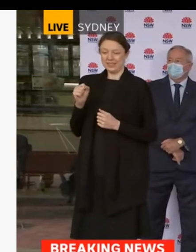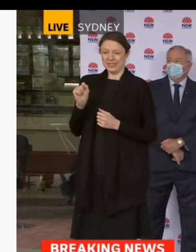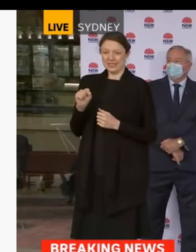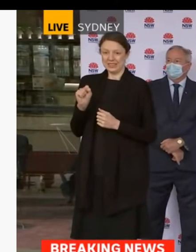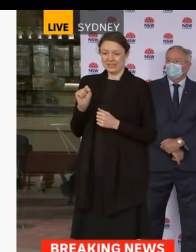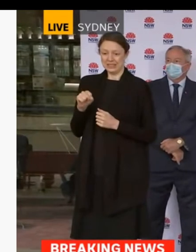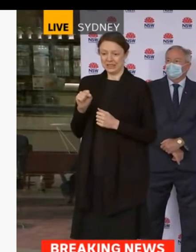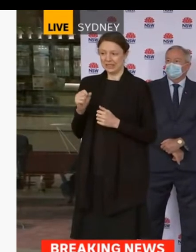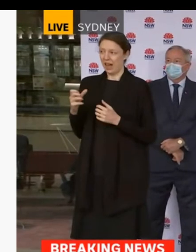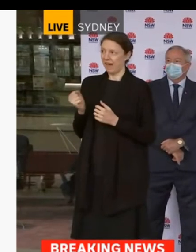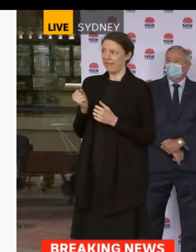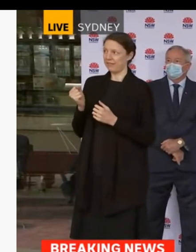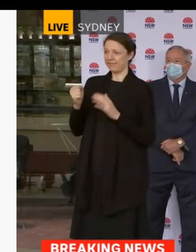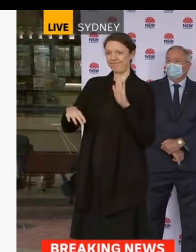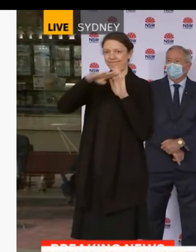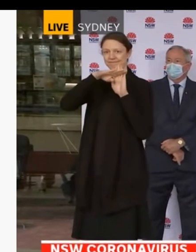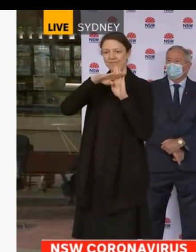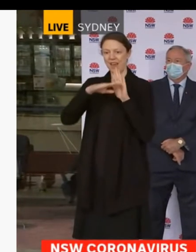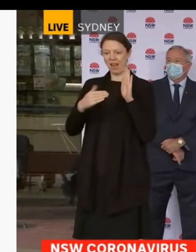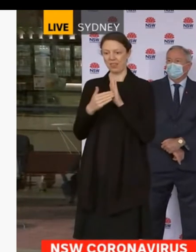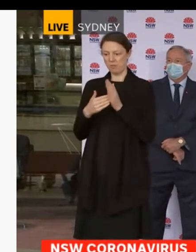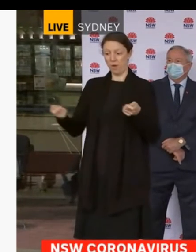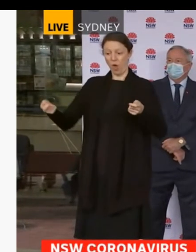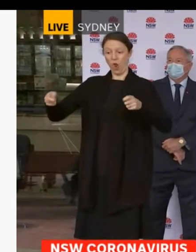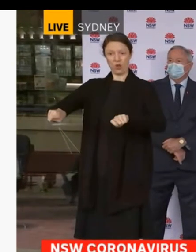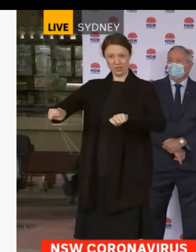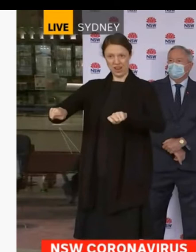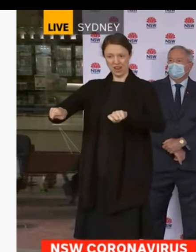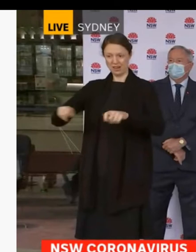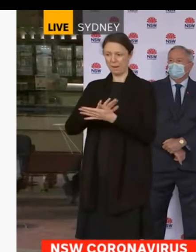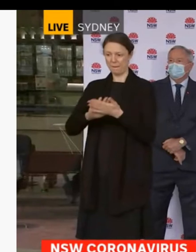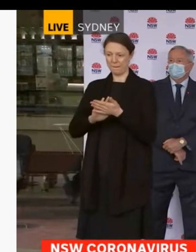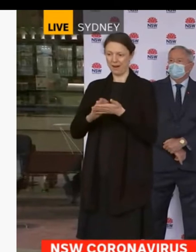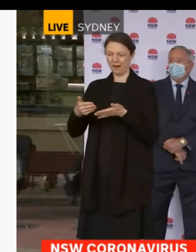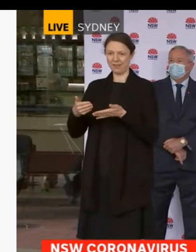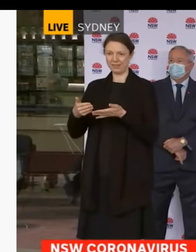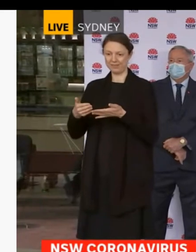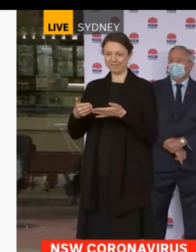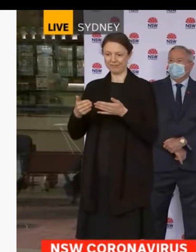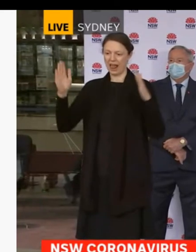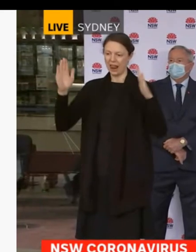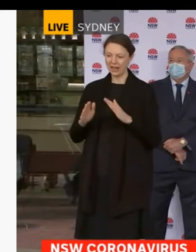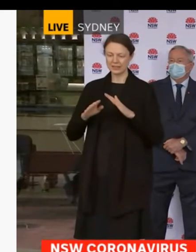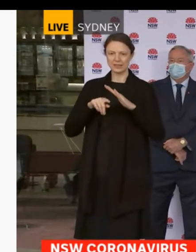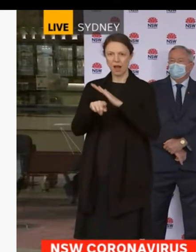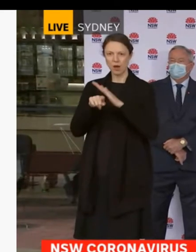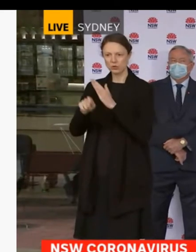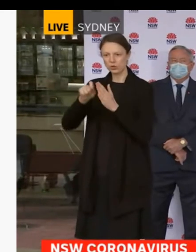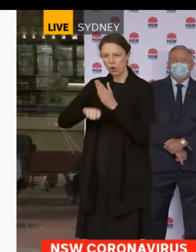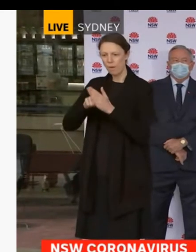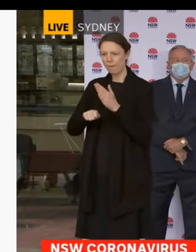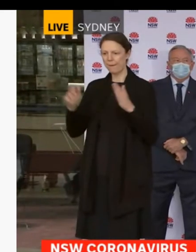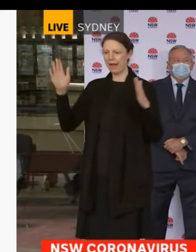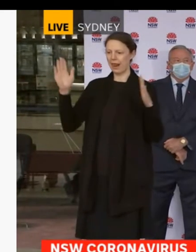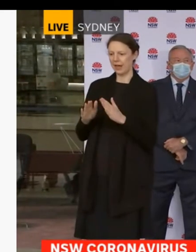under the stay-at-home provisions, you do minimise your exit to go to retail, you do wear